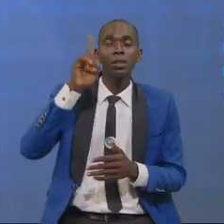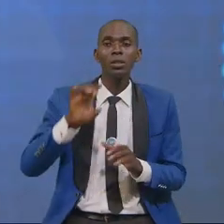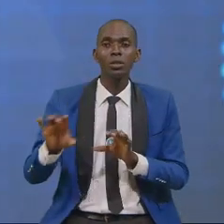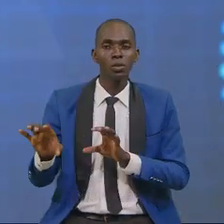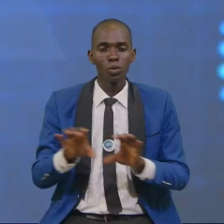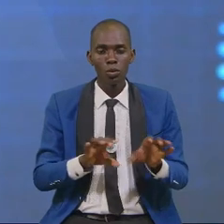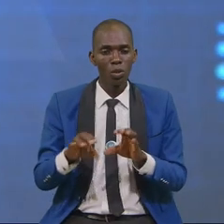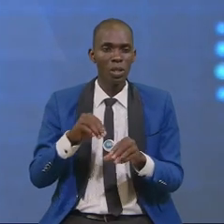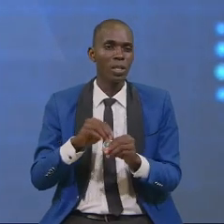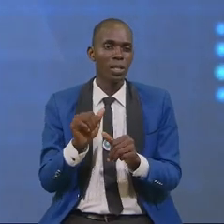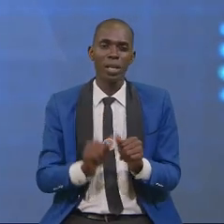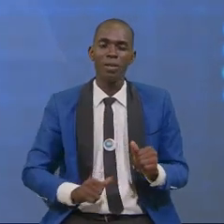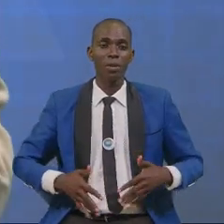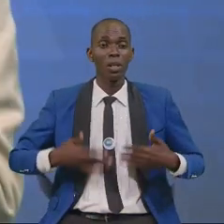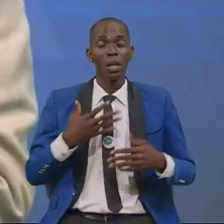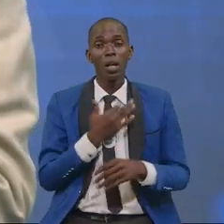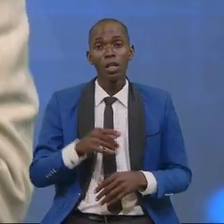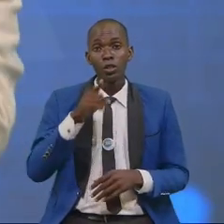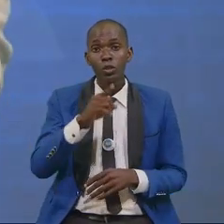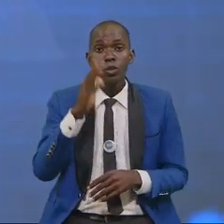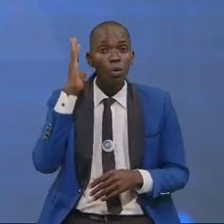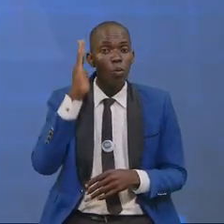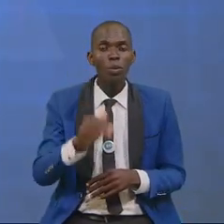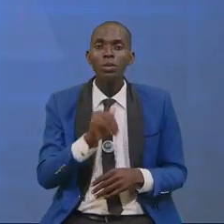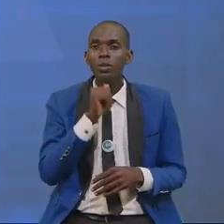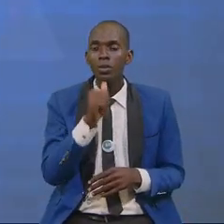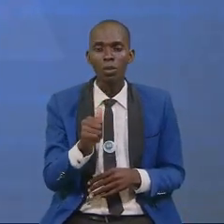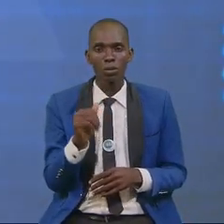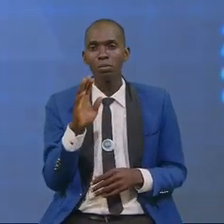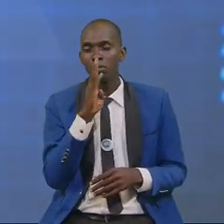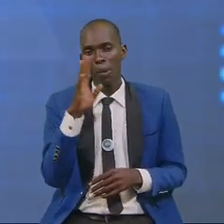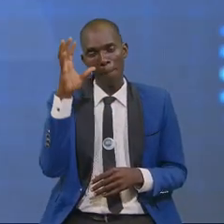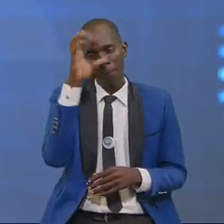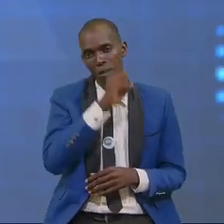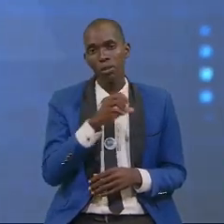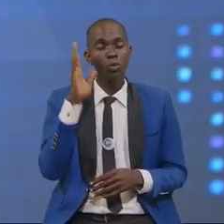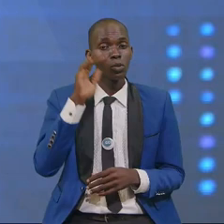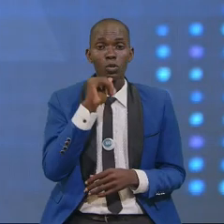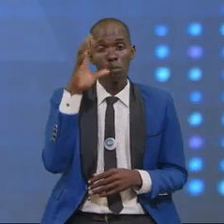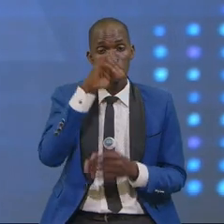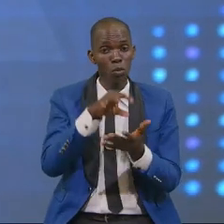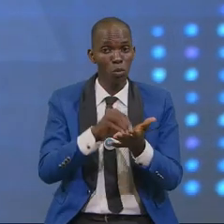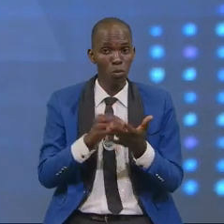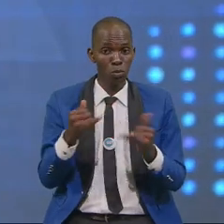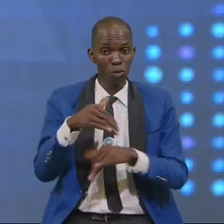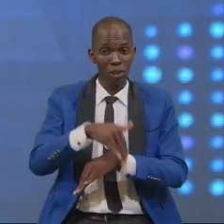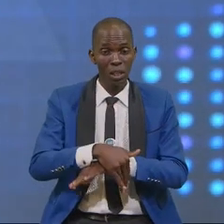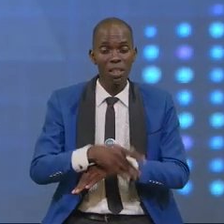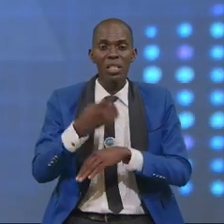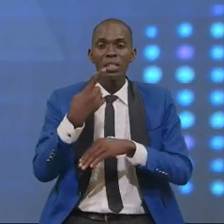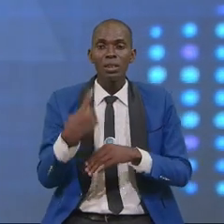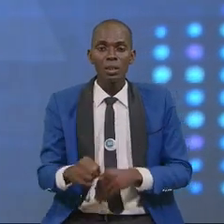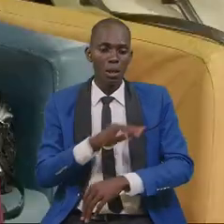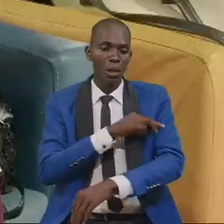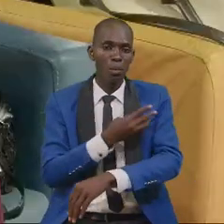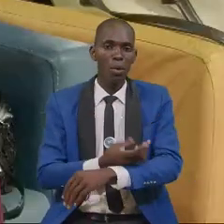every life. And you will not be an exception. Tonight, the might of the Mediator will work in